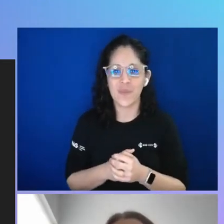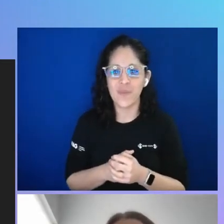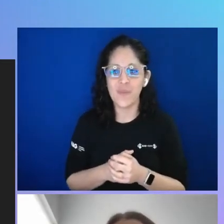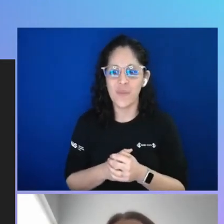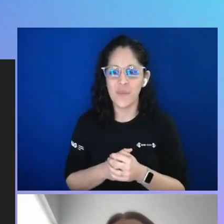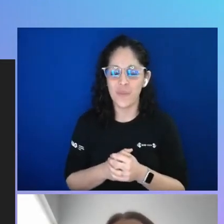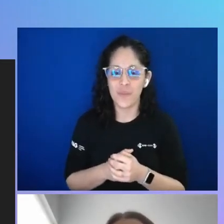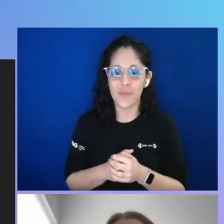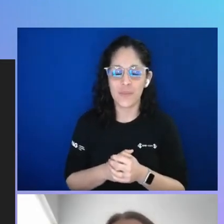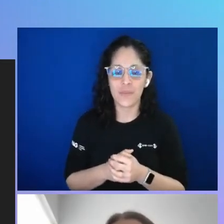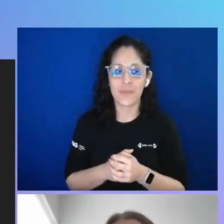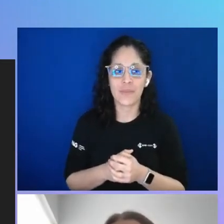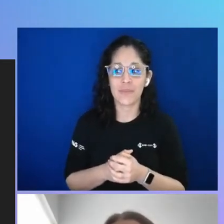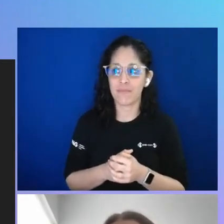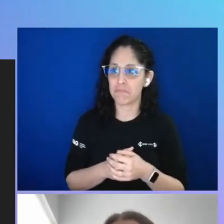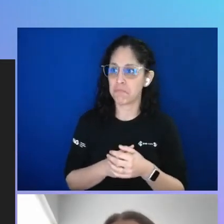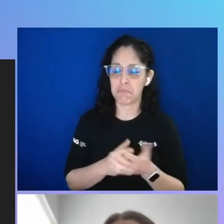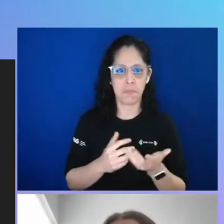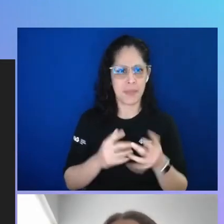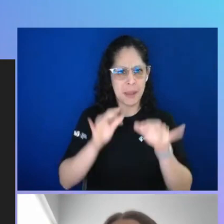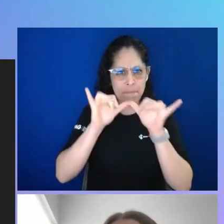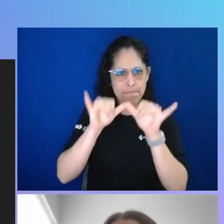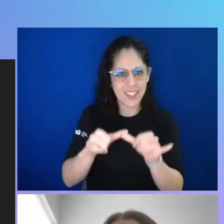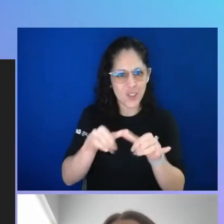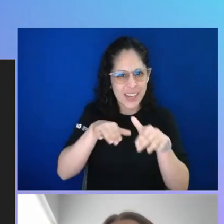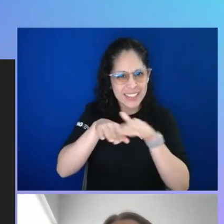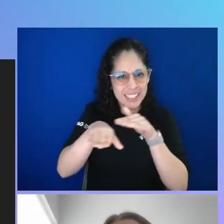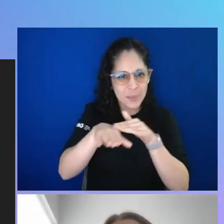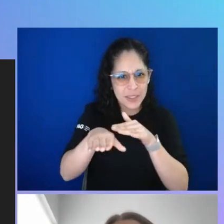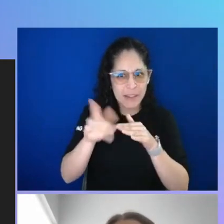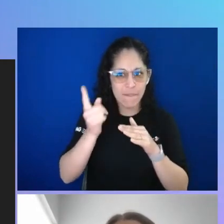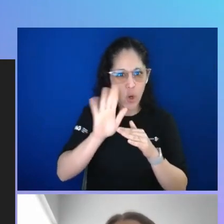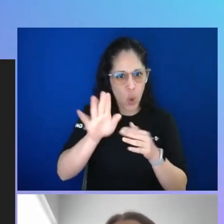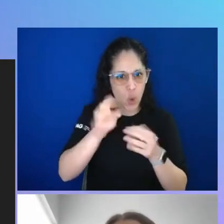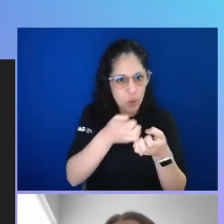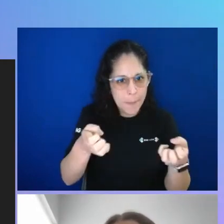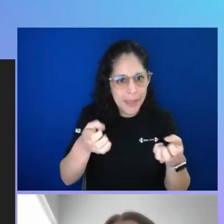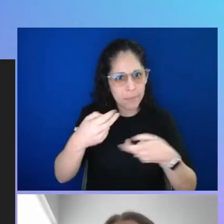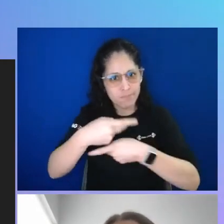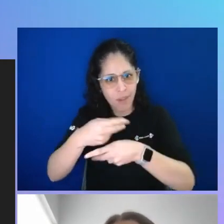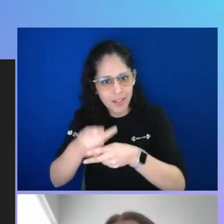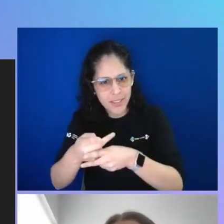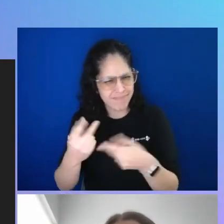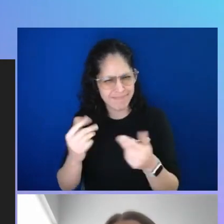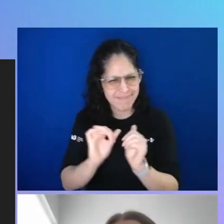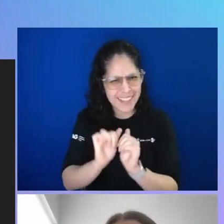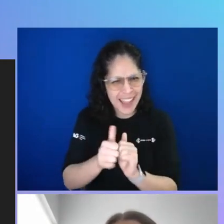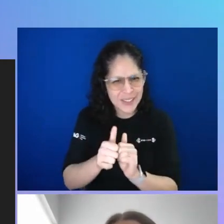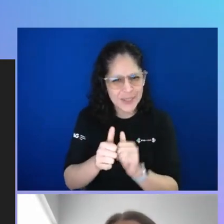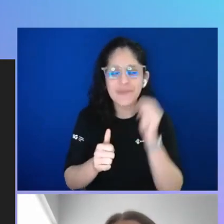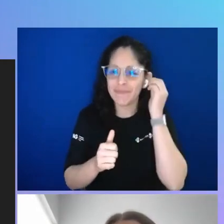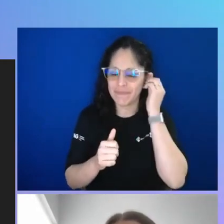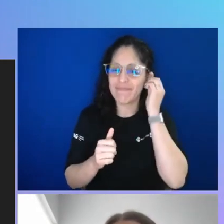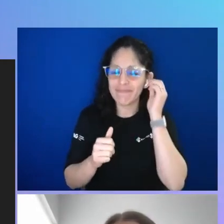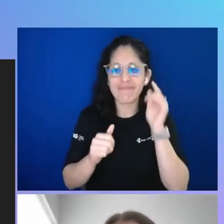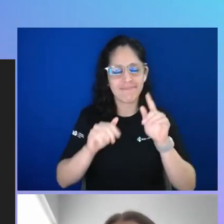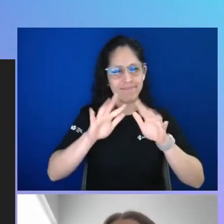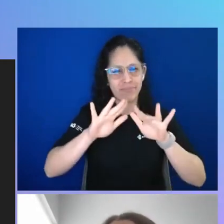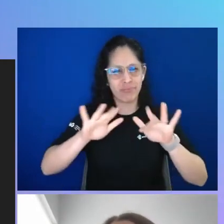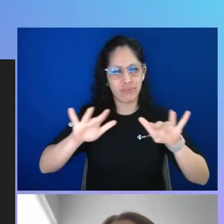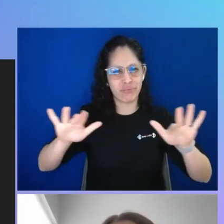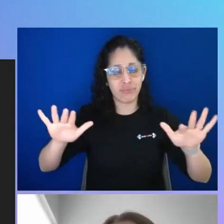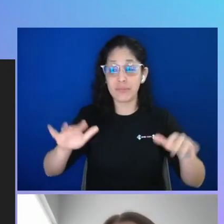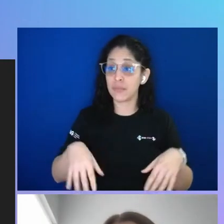And then finally, how do we measure the accessibility of a product? So there are many ways you can do this. You can collect qualitative,